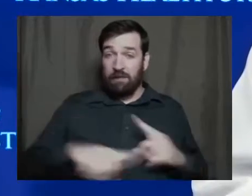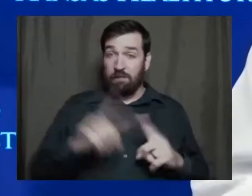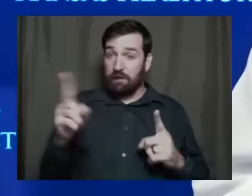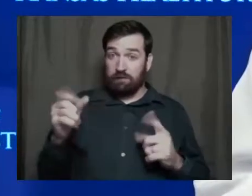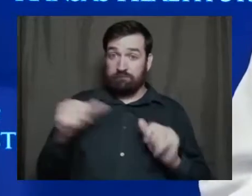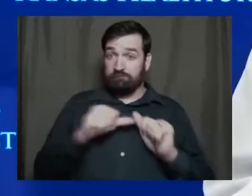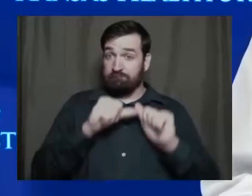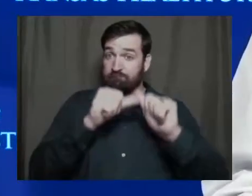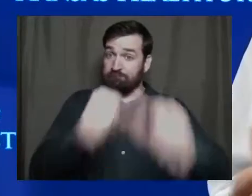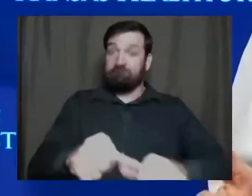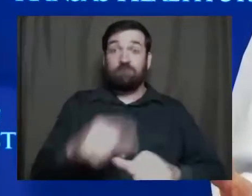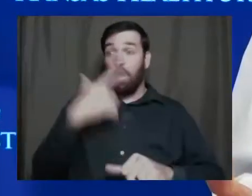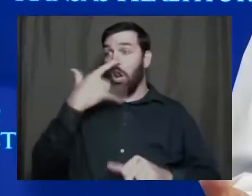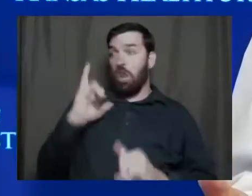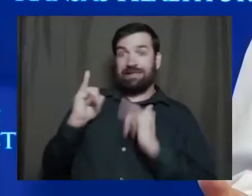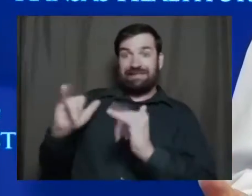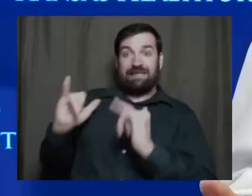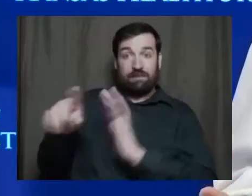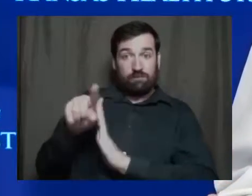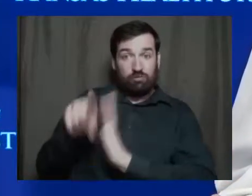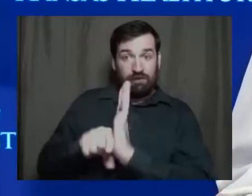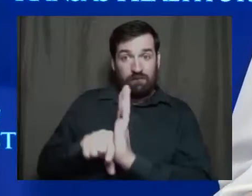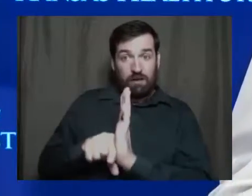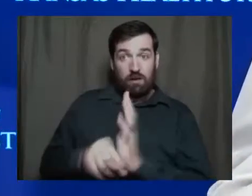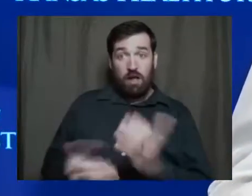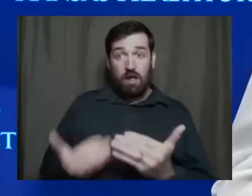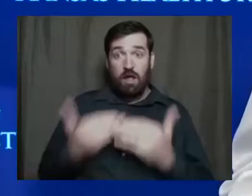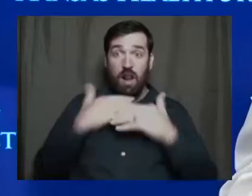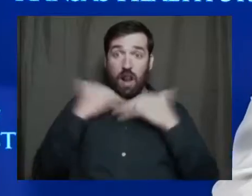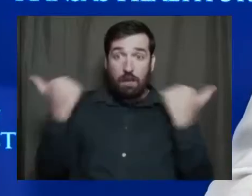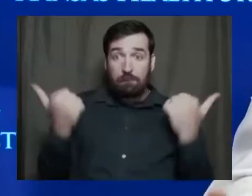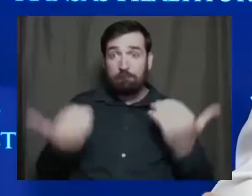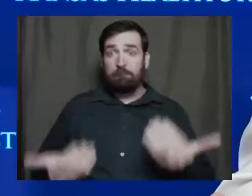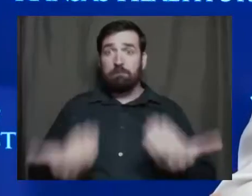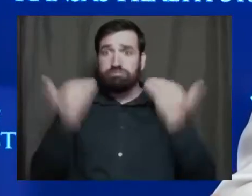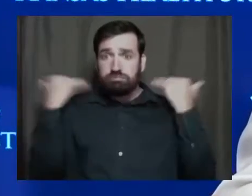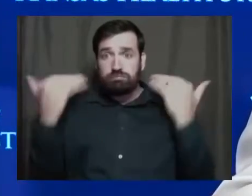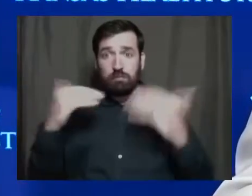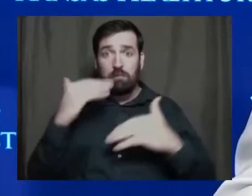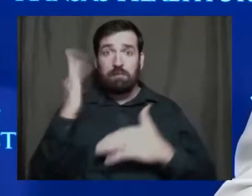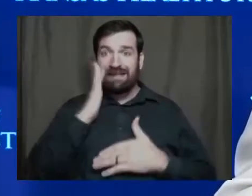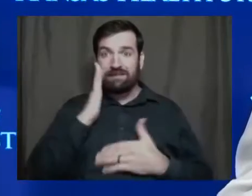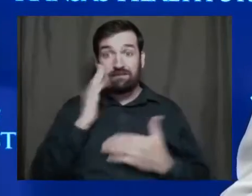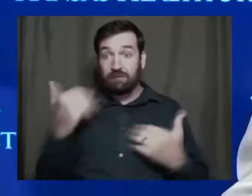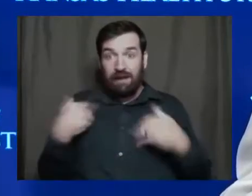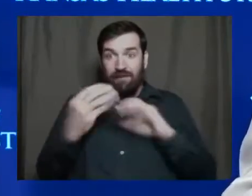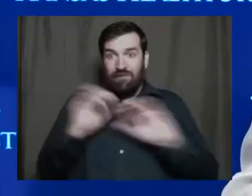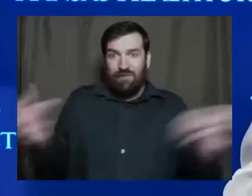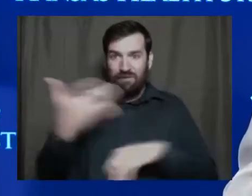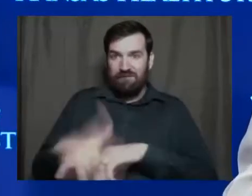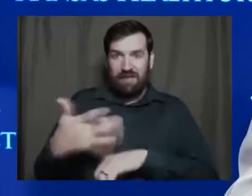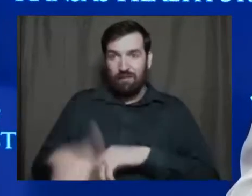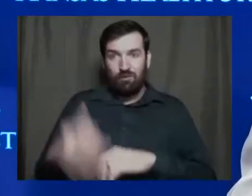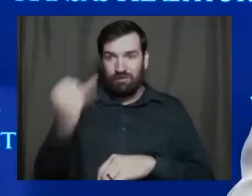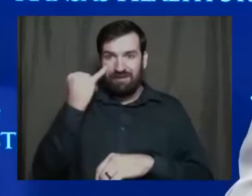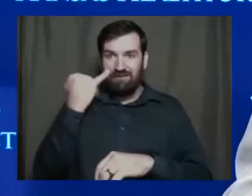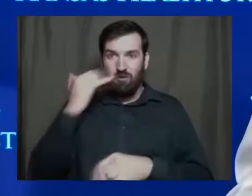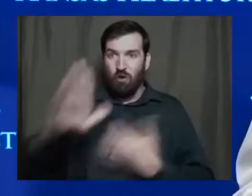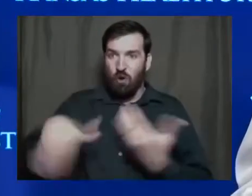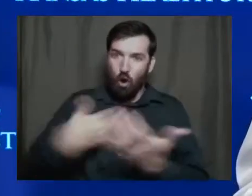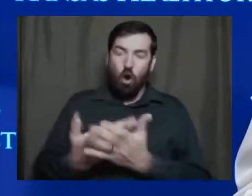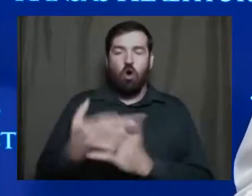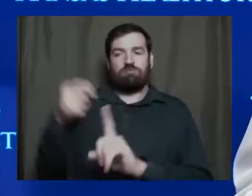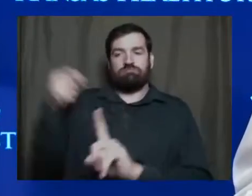Springfield and we're overwhelmed and we don't have the beds for any of these COVID-19 patients, we won't have beds for everybody else as well. And that's the challenge we